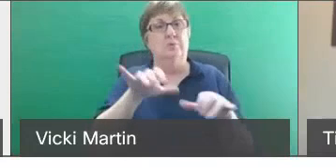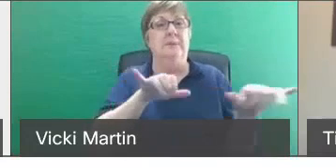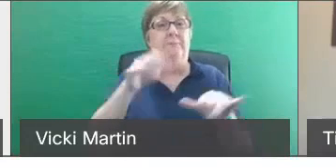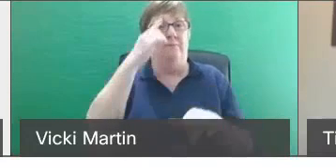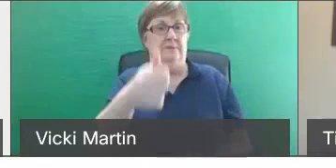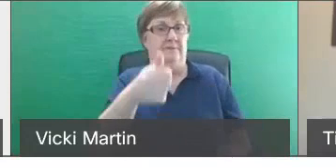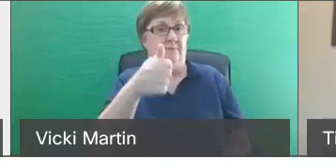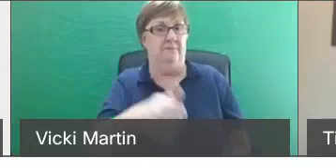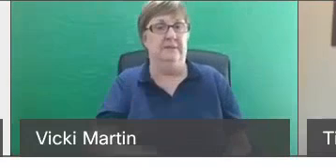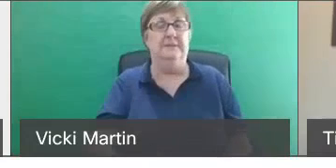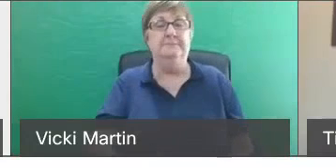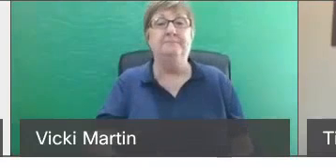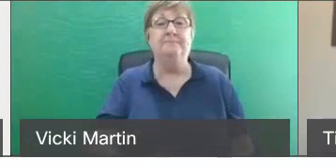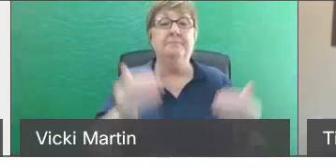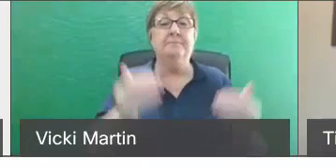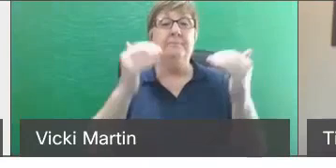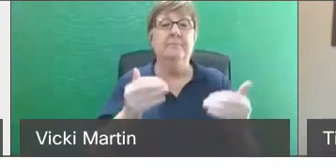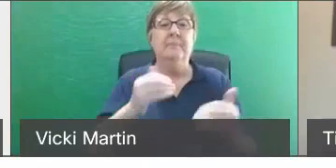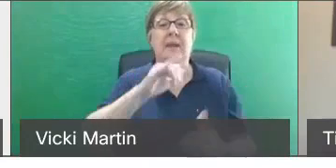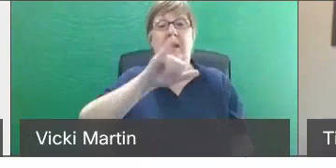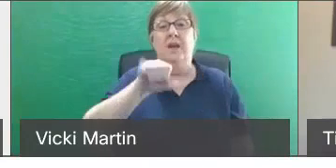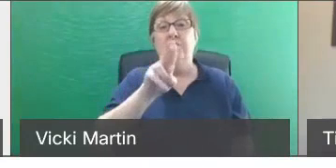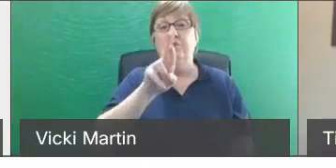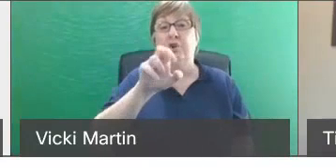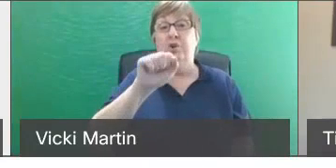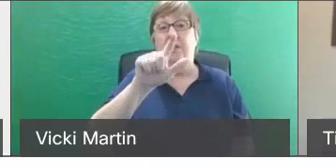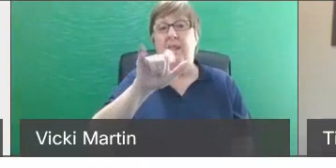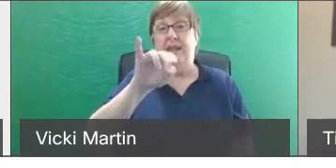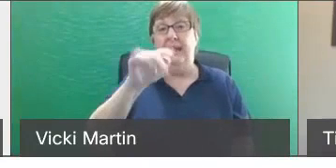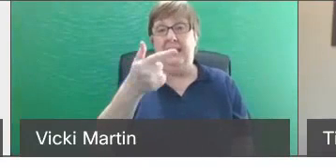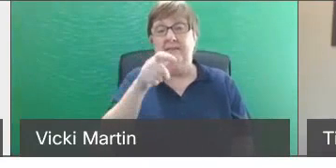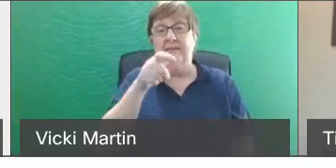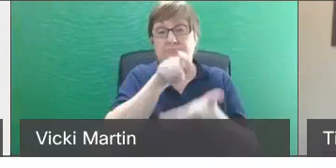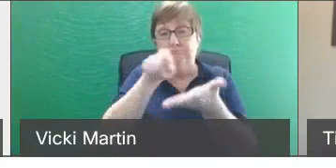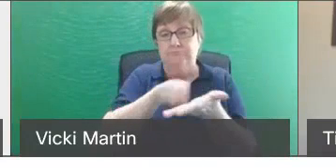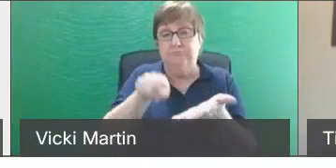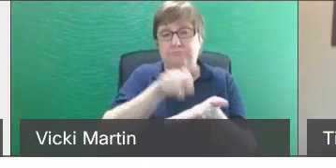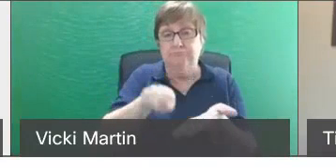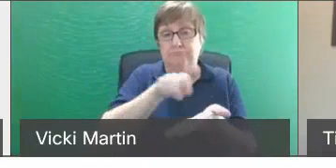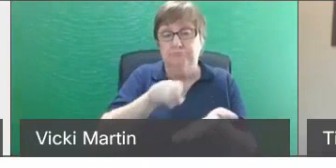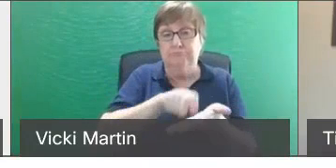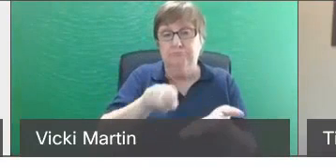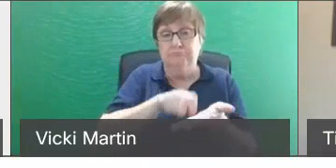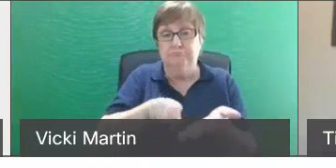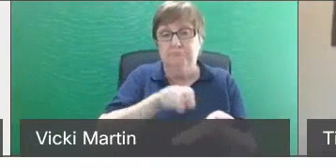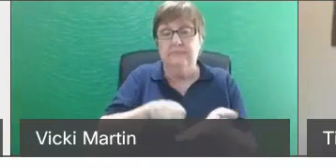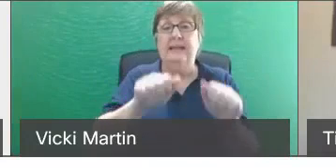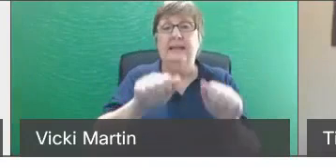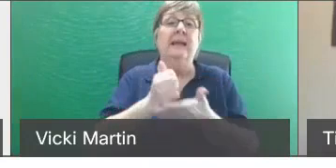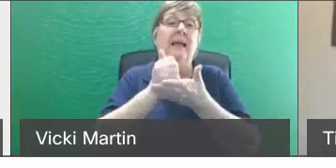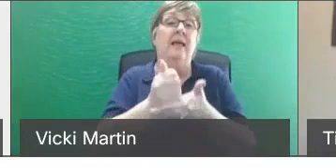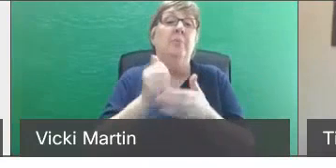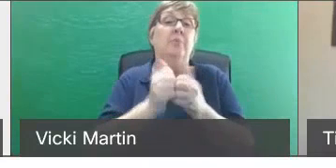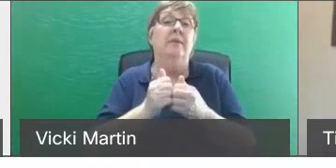Journaling, that can have a lot of benefits. Just writing can help your process of feelings, and it can